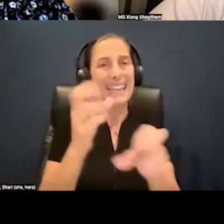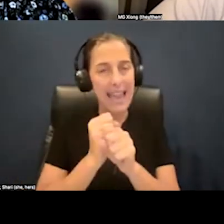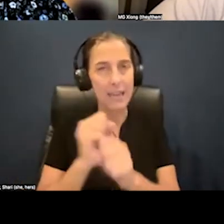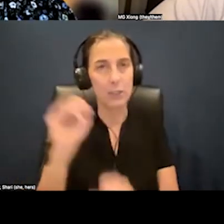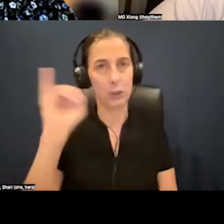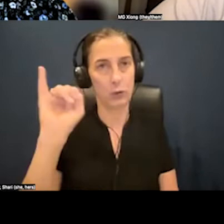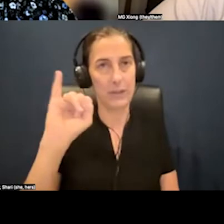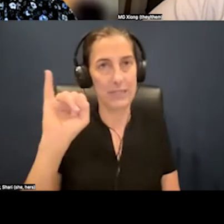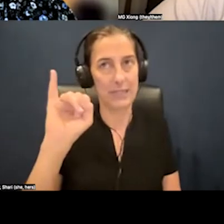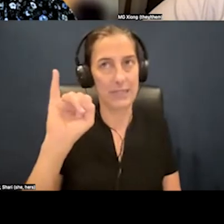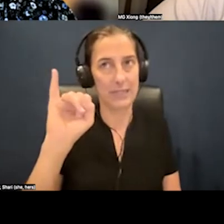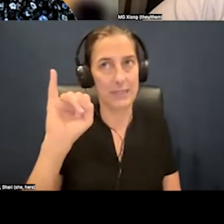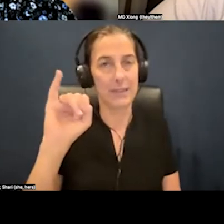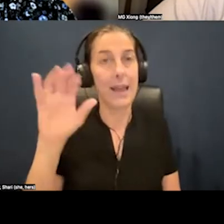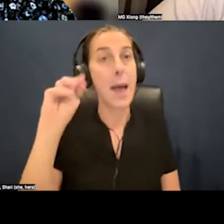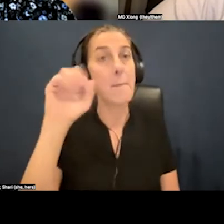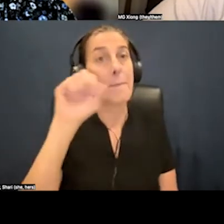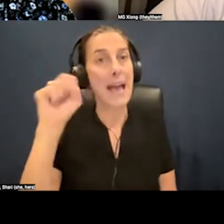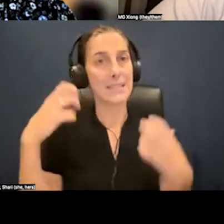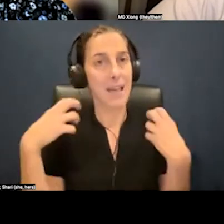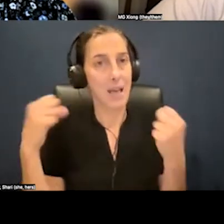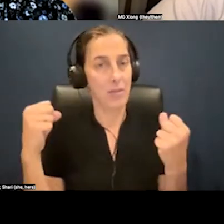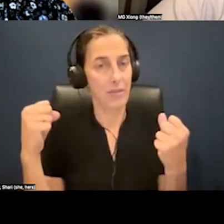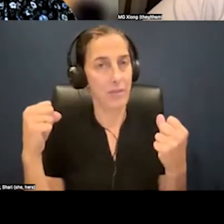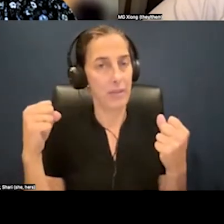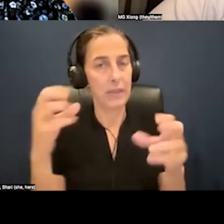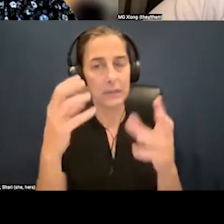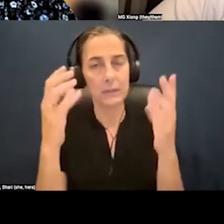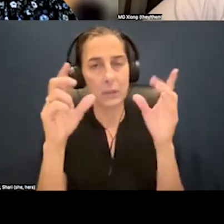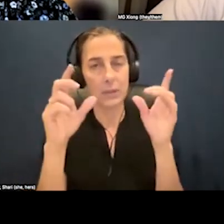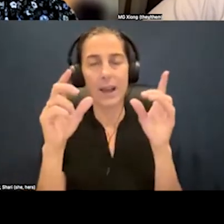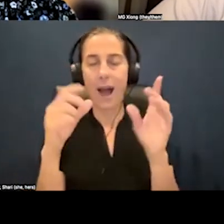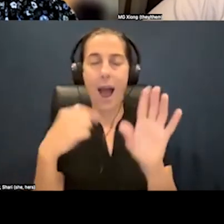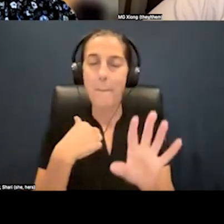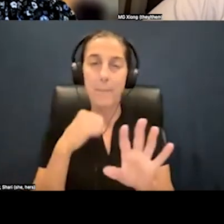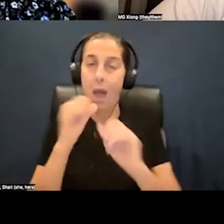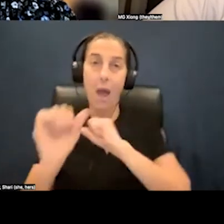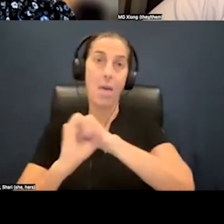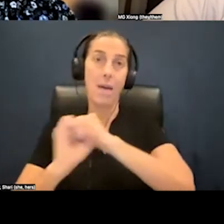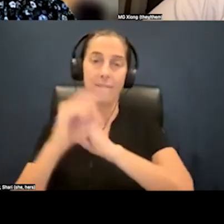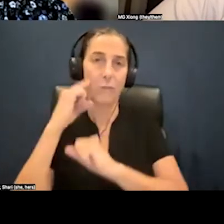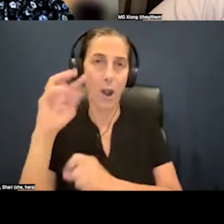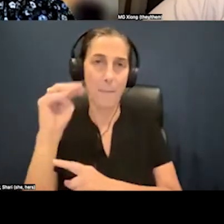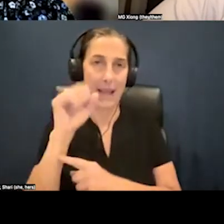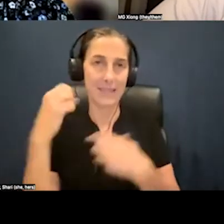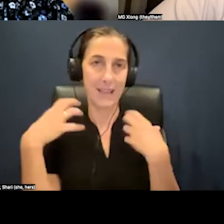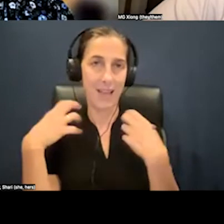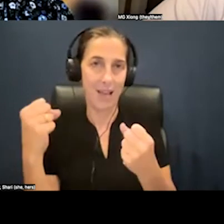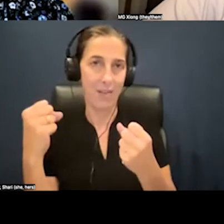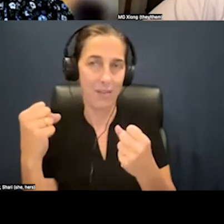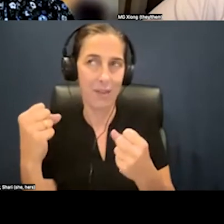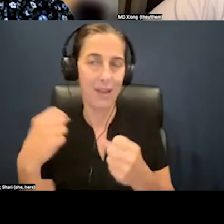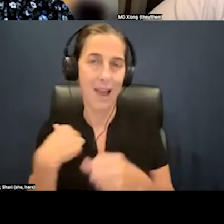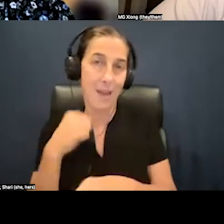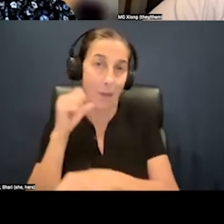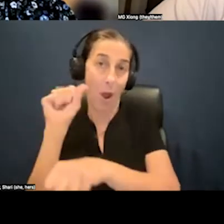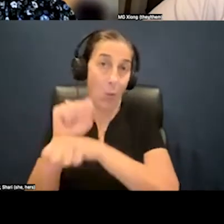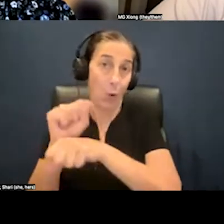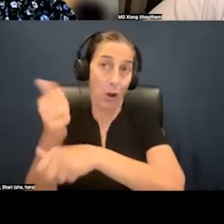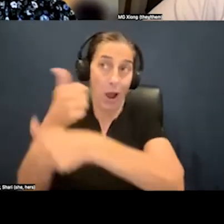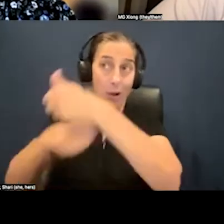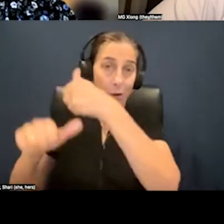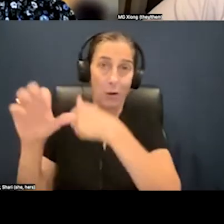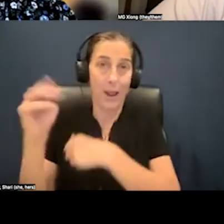I'm not plugging for Mass Health. I don't work for Mass Health. Like, that's not what I mean. But like, Mass Health will cover your care.